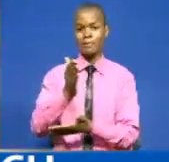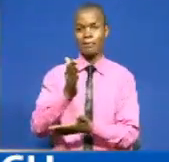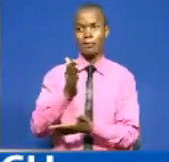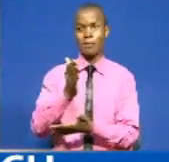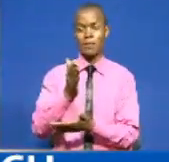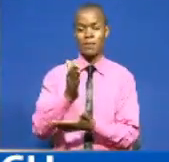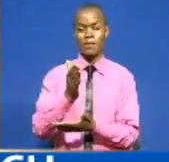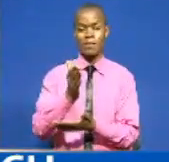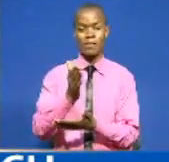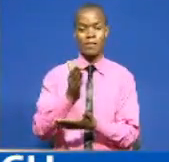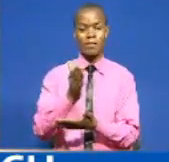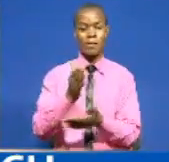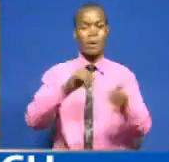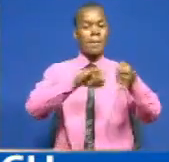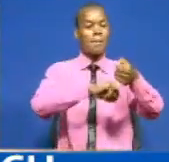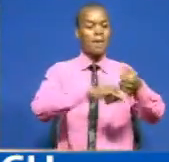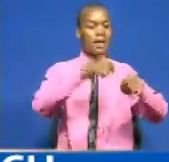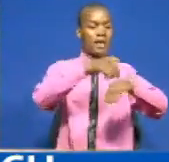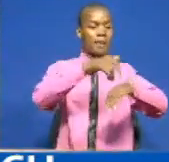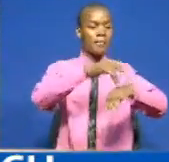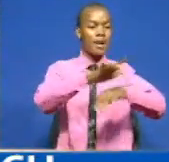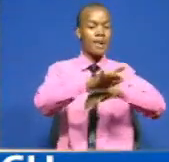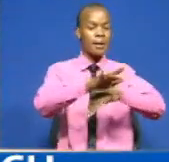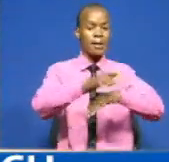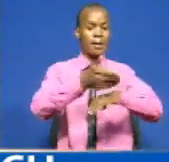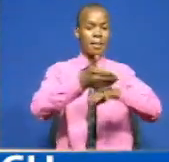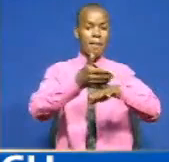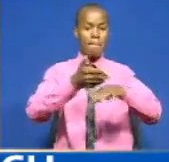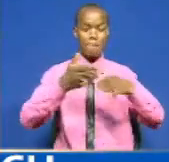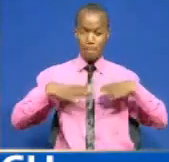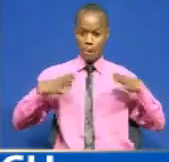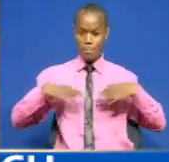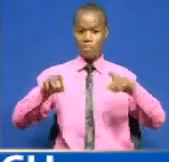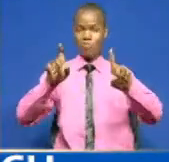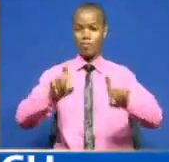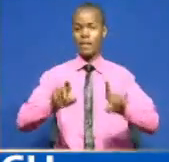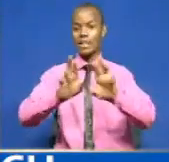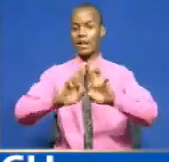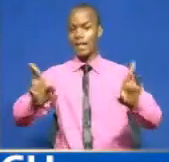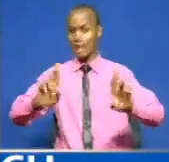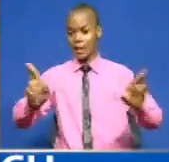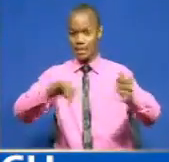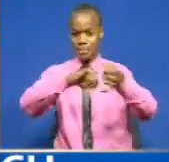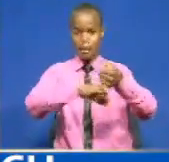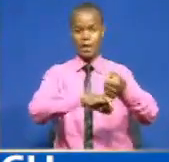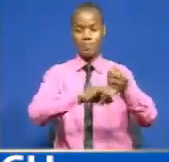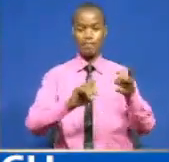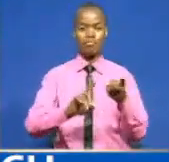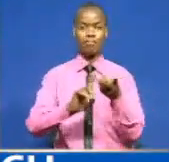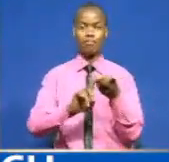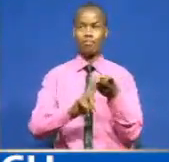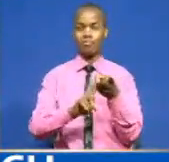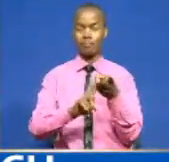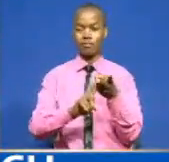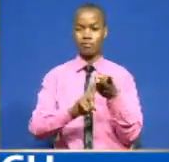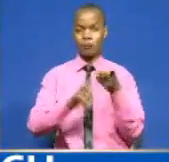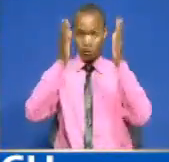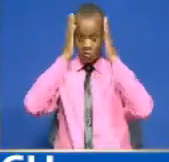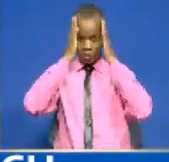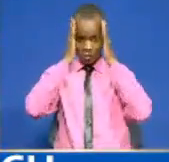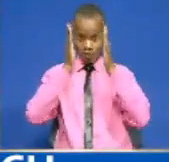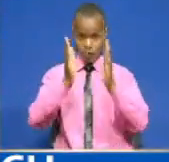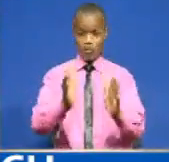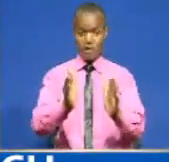early marriages, early pregnancies before people are ready. And secondly, to say let us also focus on